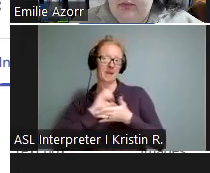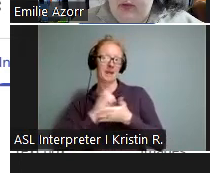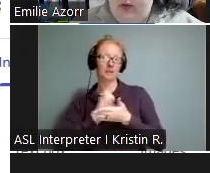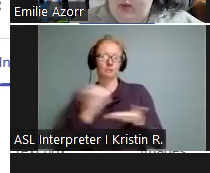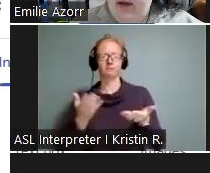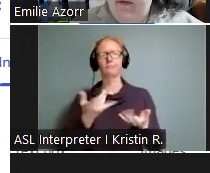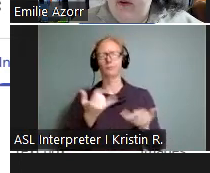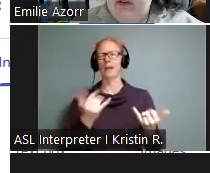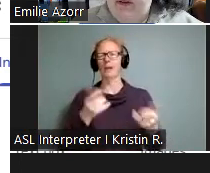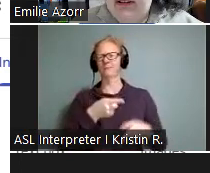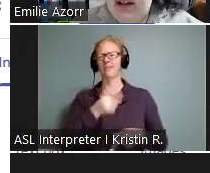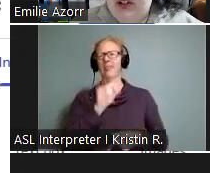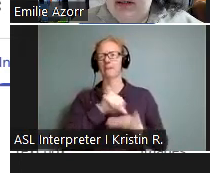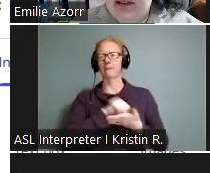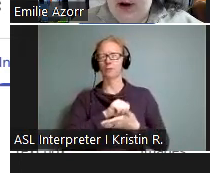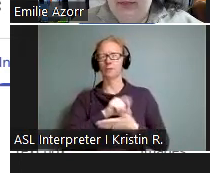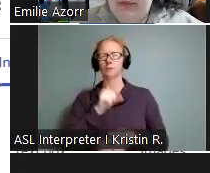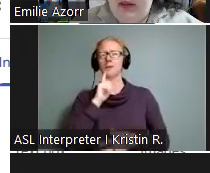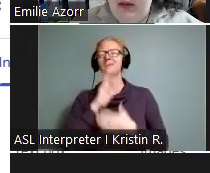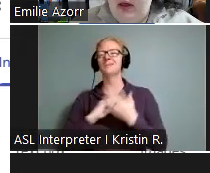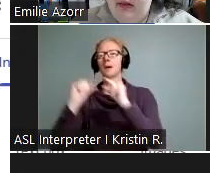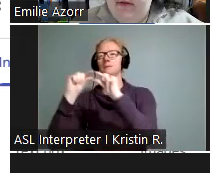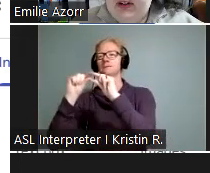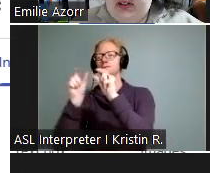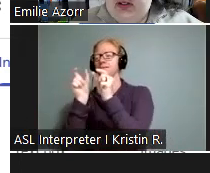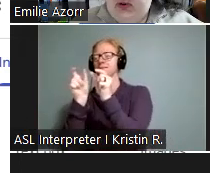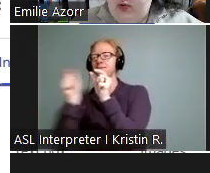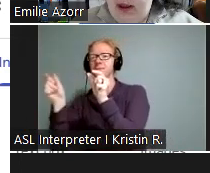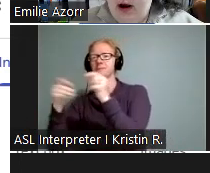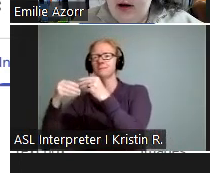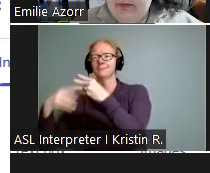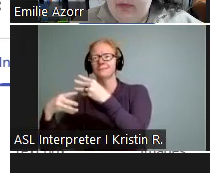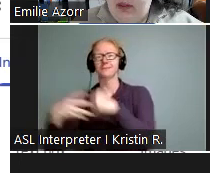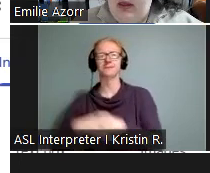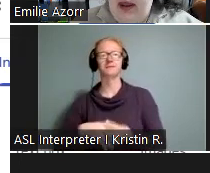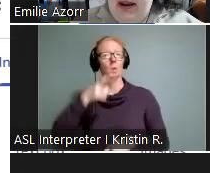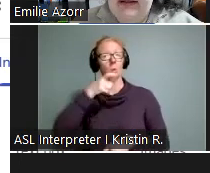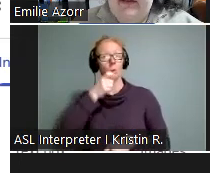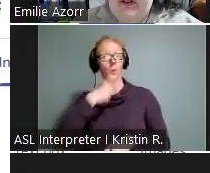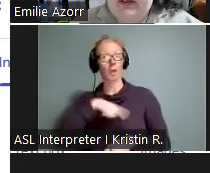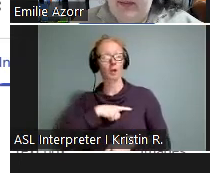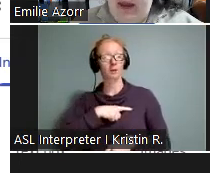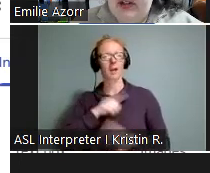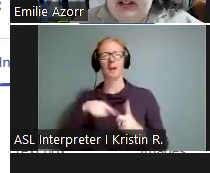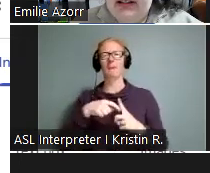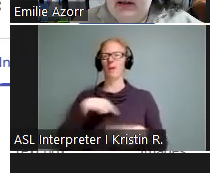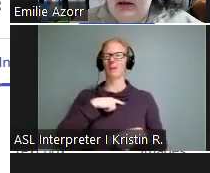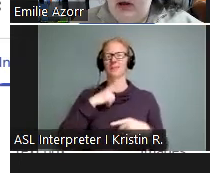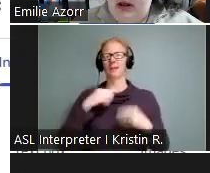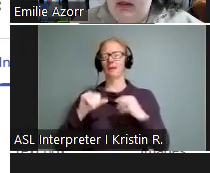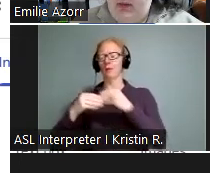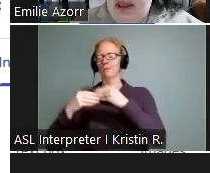we're at. We have a few different sections here. The first is who we are, and it has a few